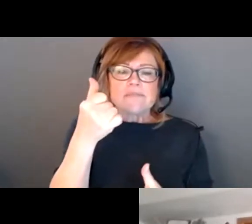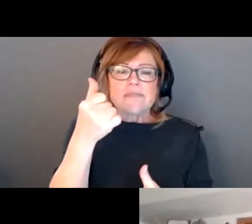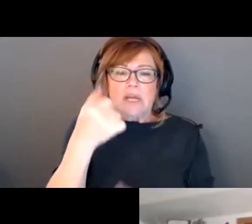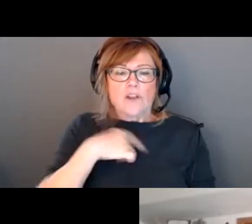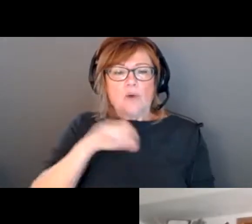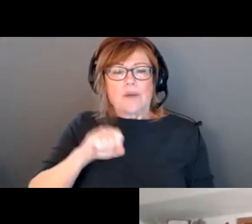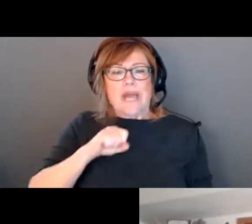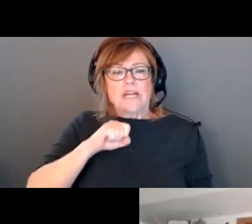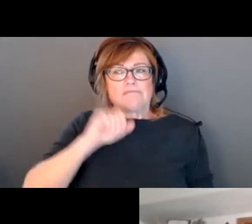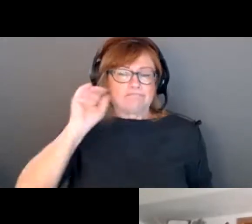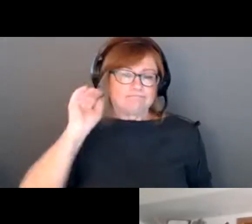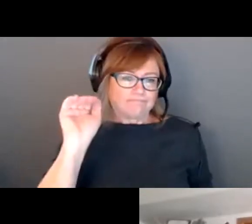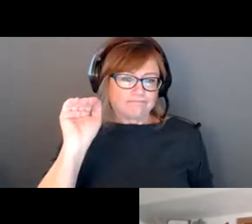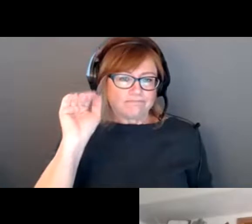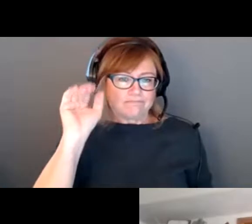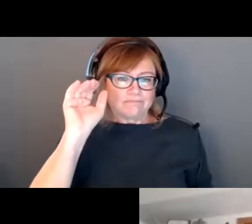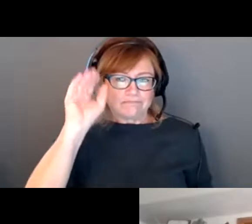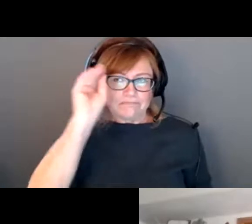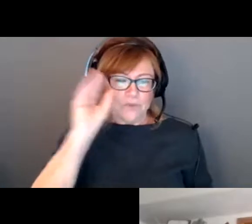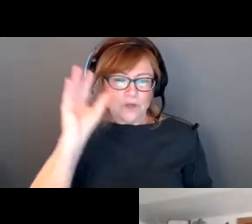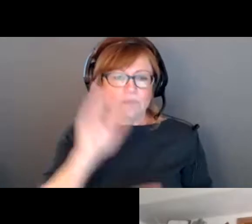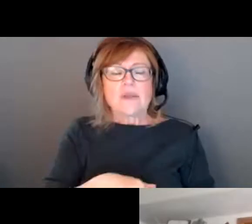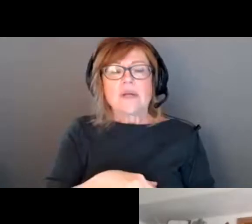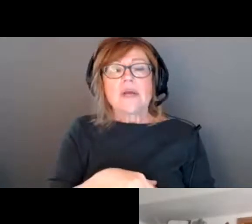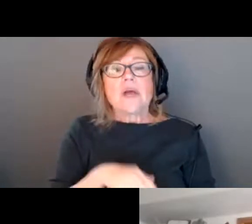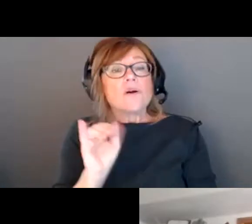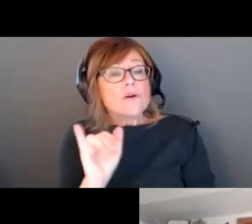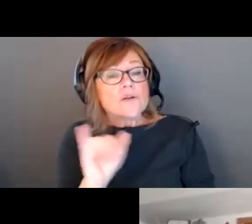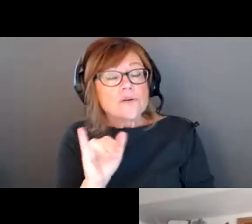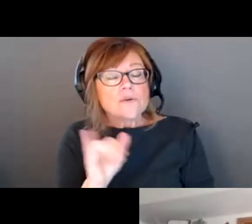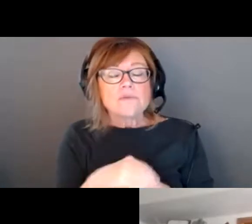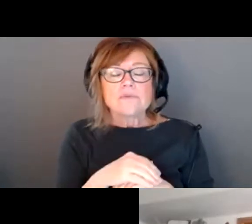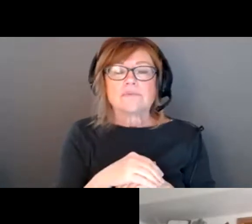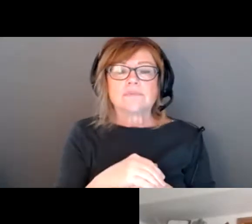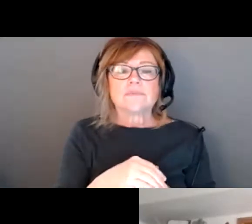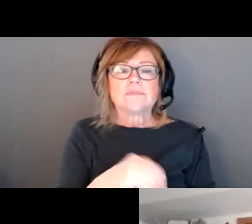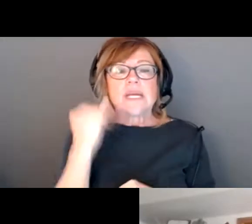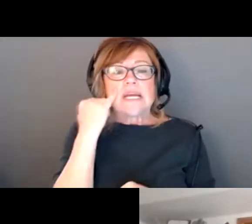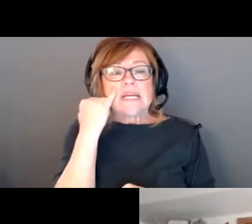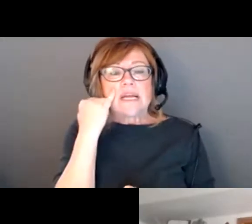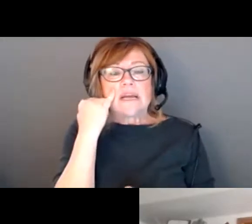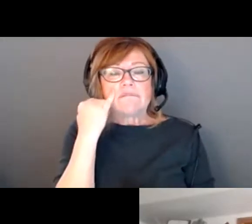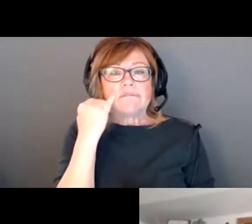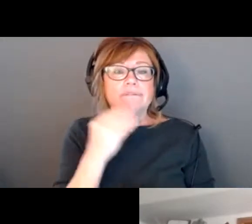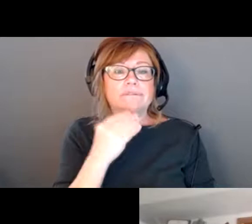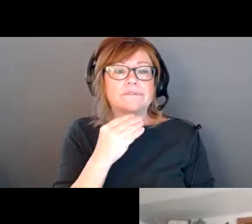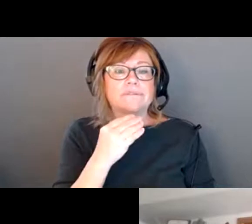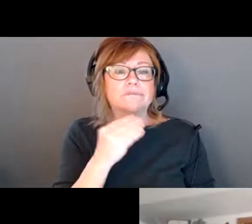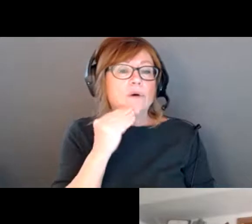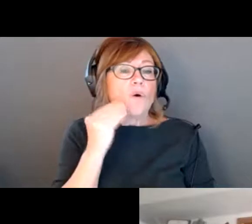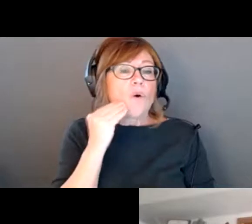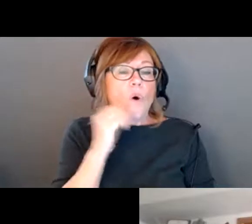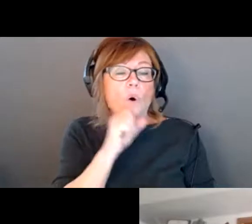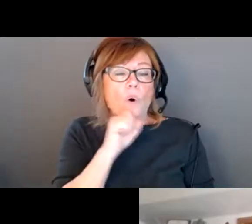approach. And finally, or not finally, but if one is in an institution, that does not stop one